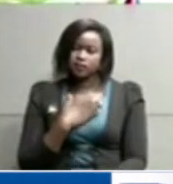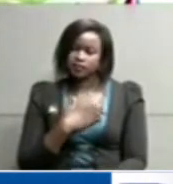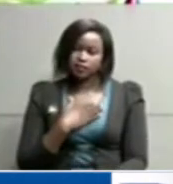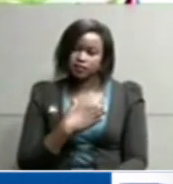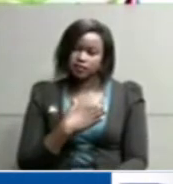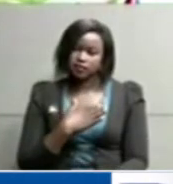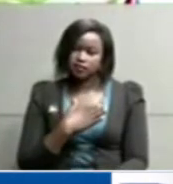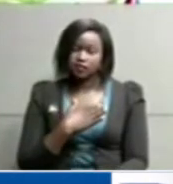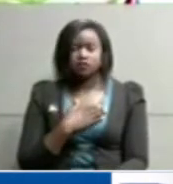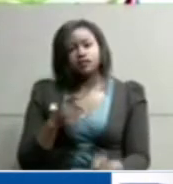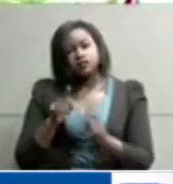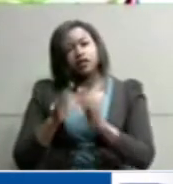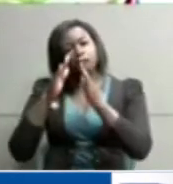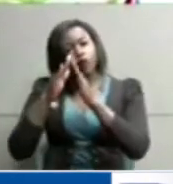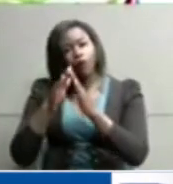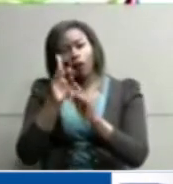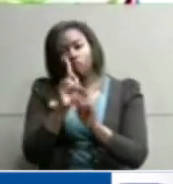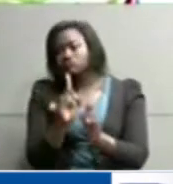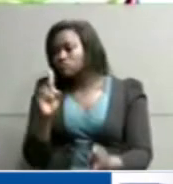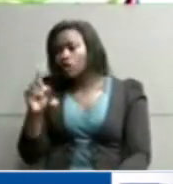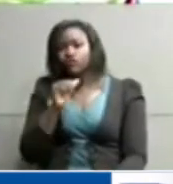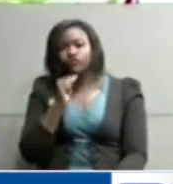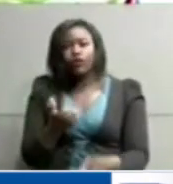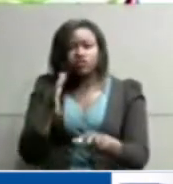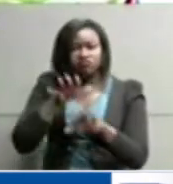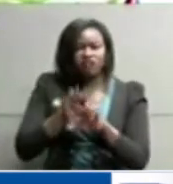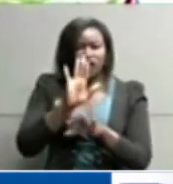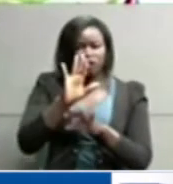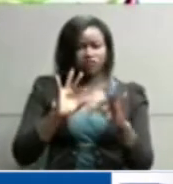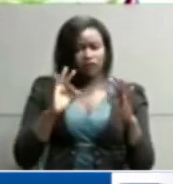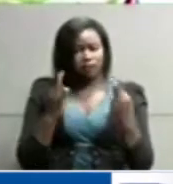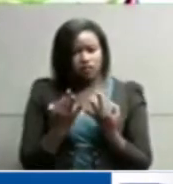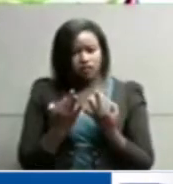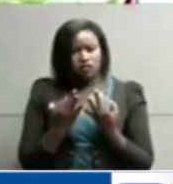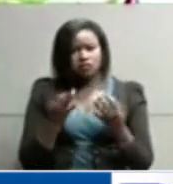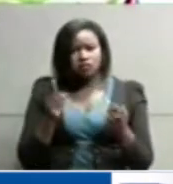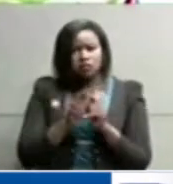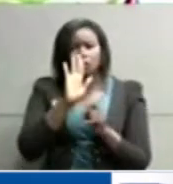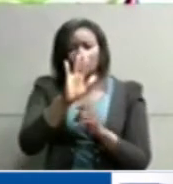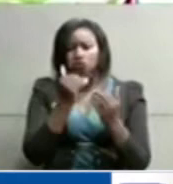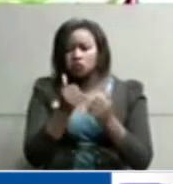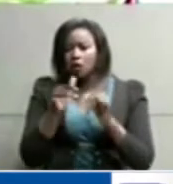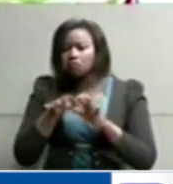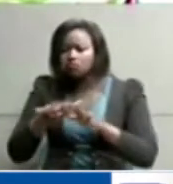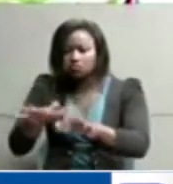Of course, at home you should also isolate yourself. Don't infect your children or